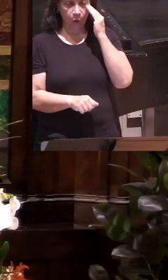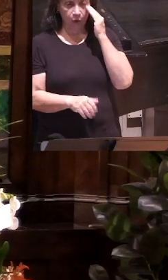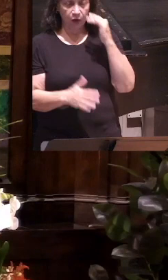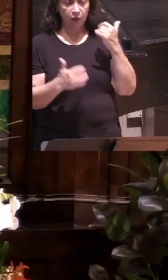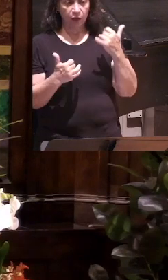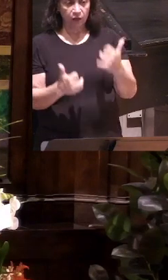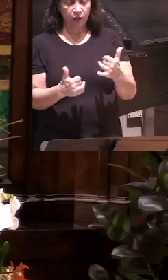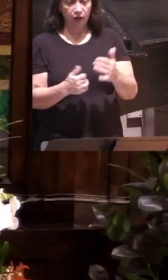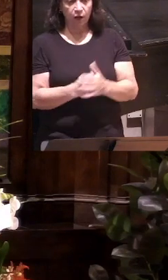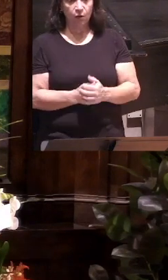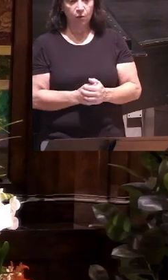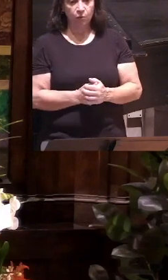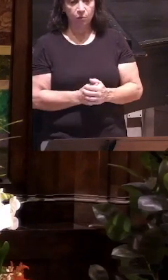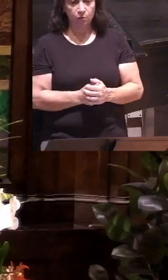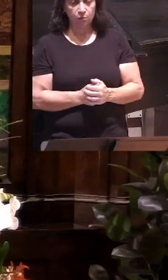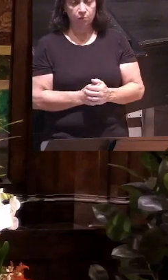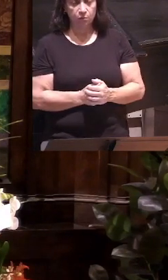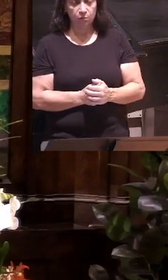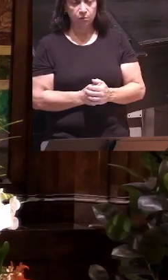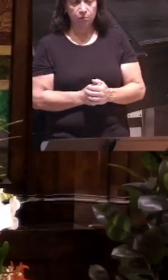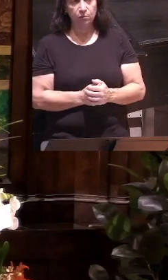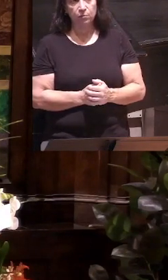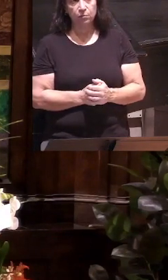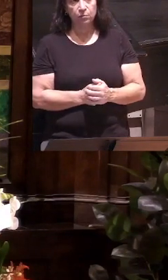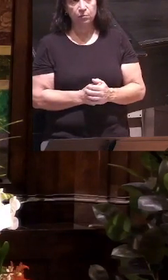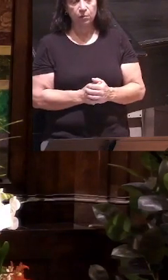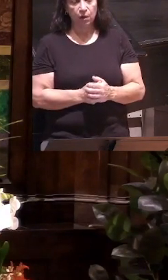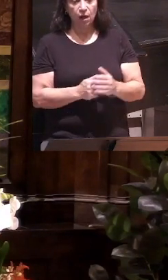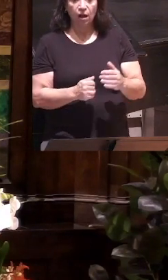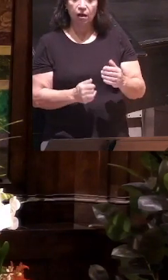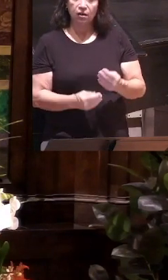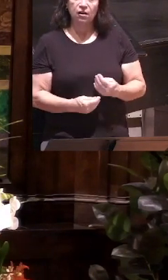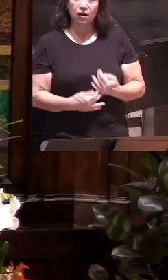now abides hope,